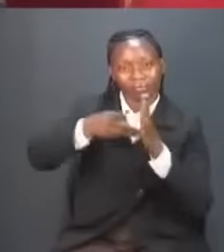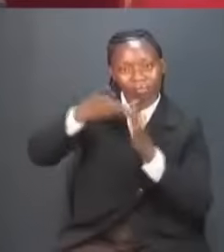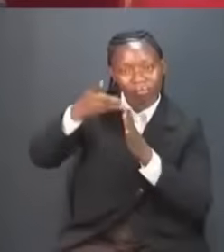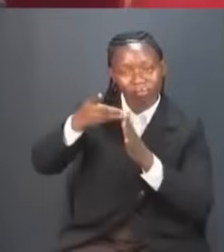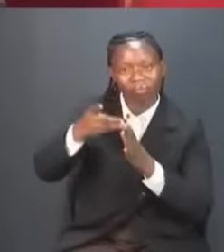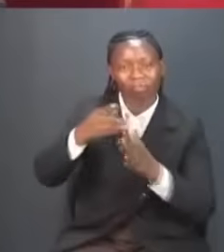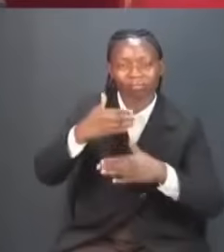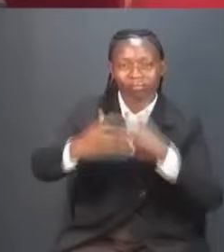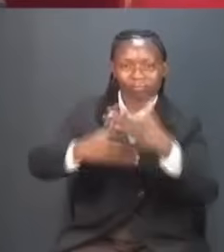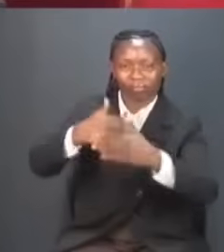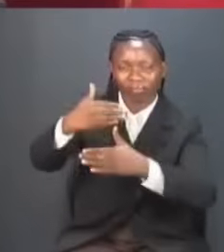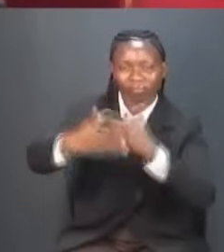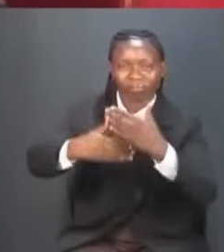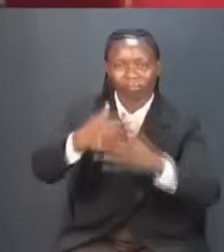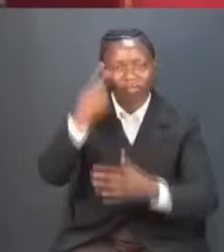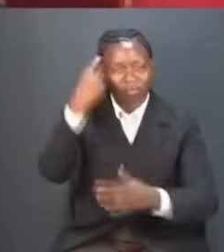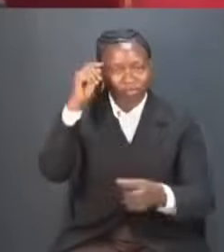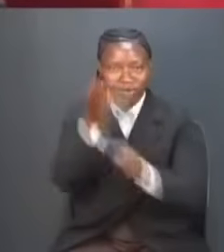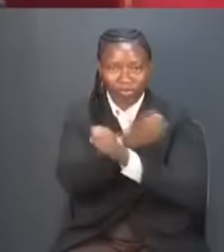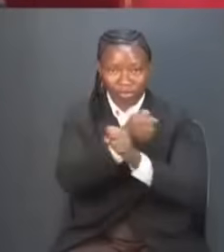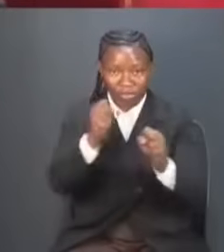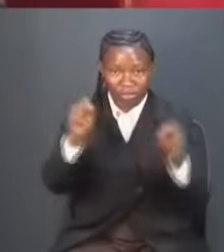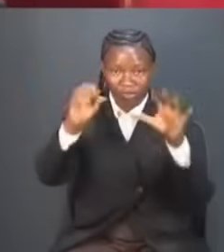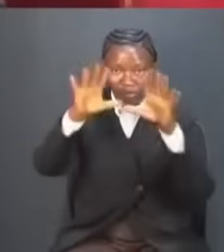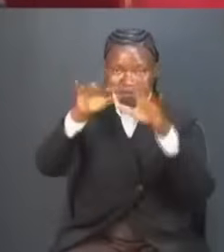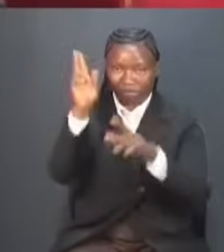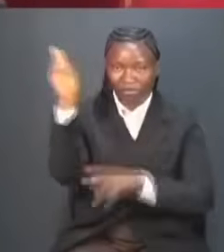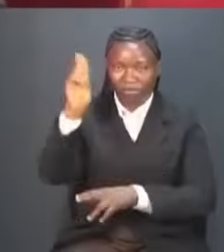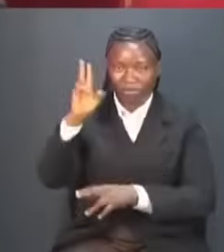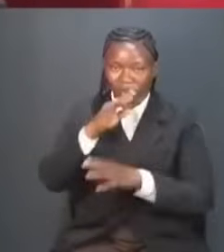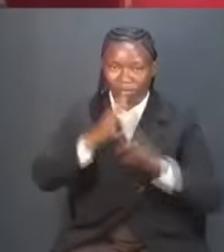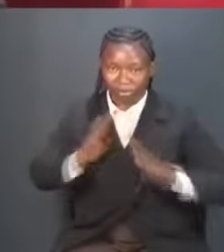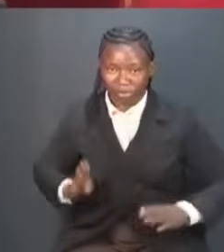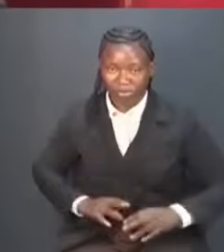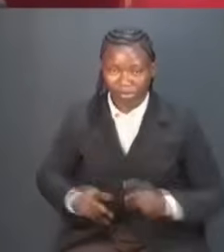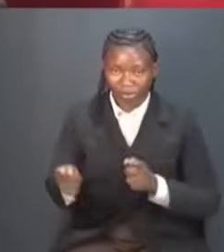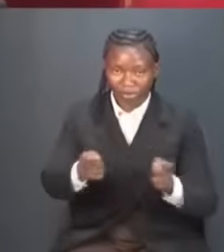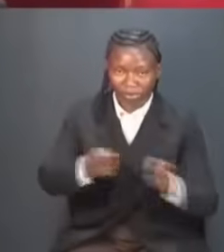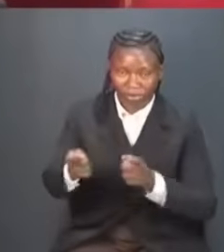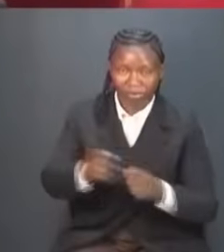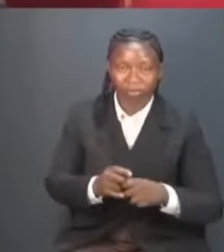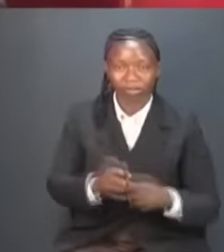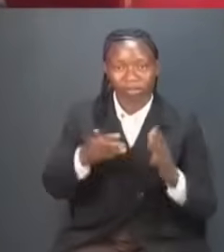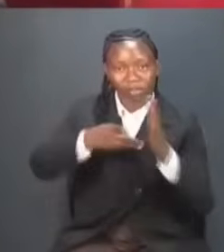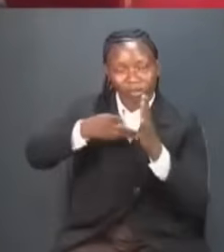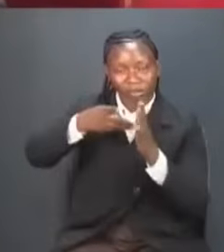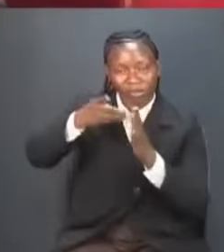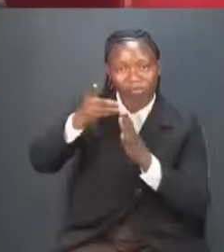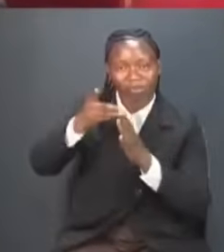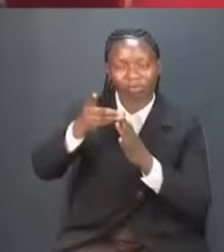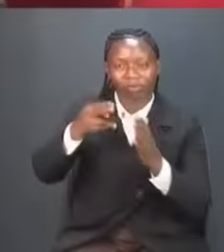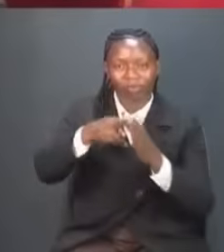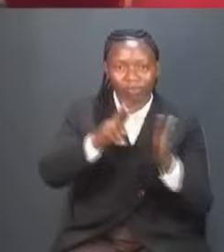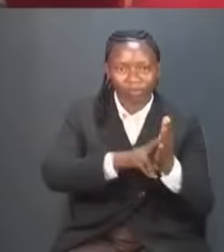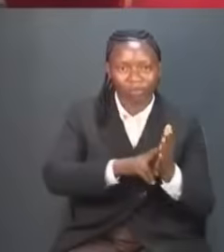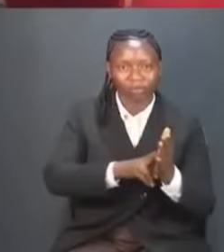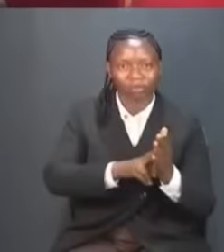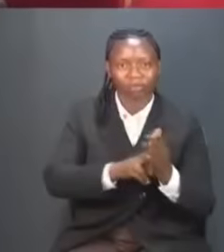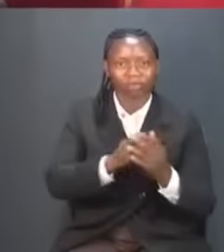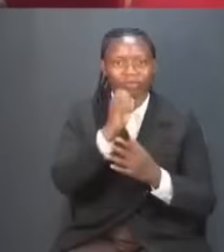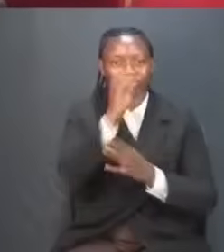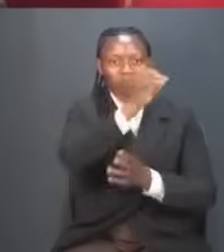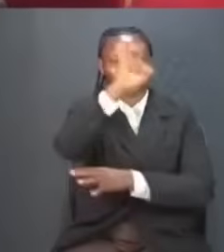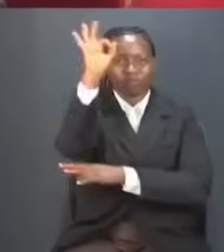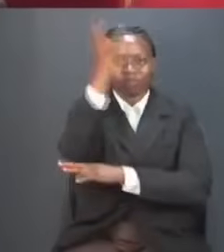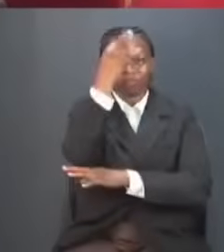and manuals for safe pesticides use and biological control, develop guidelines, posters, and flyers